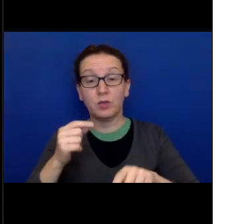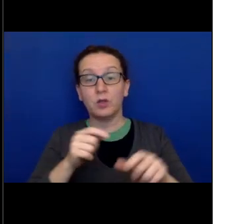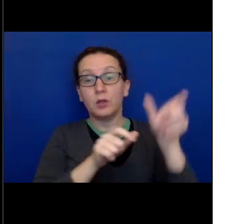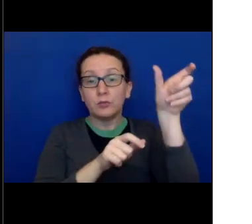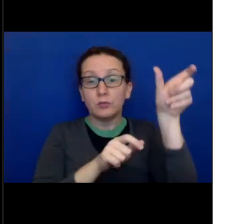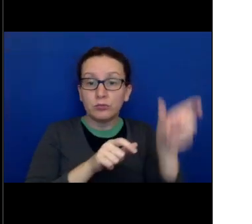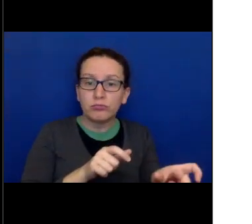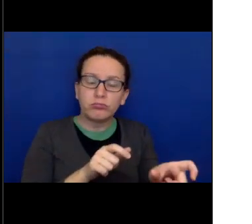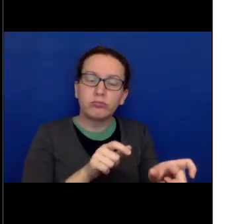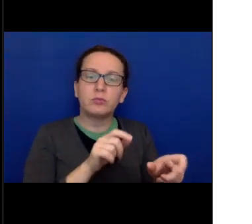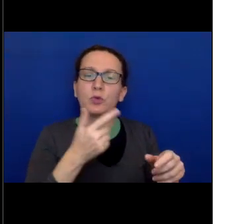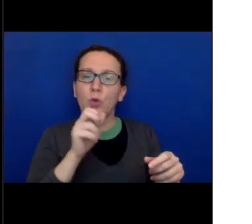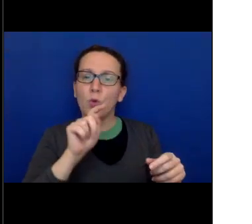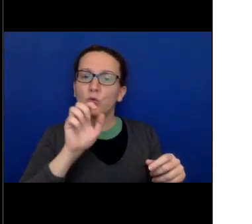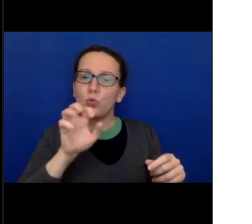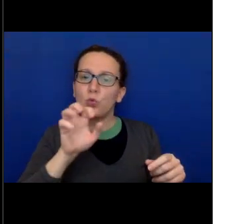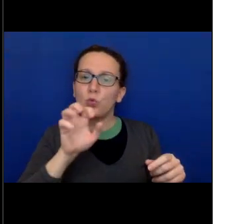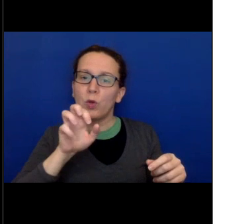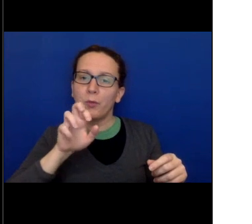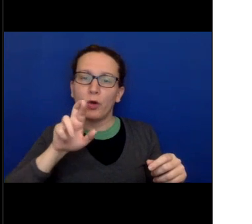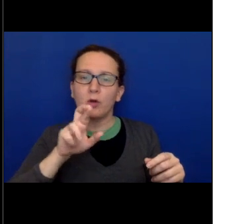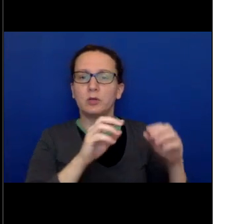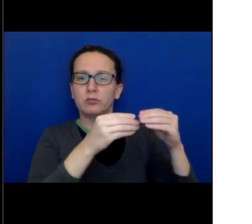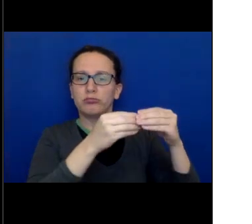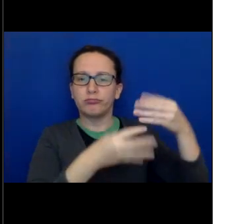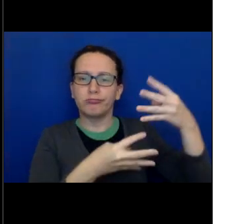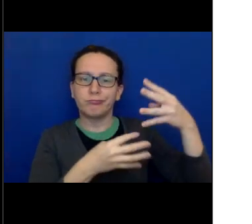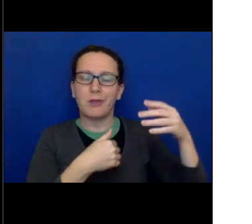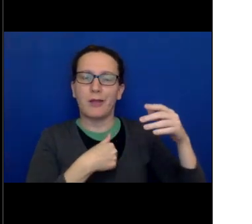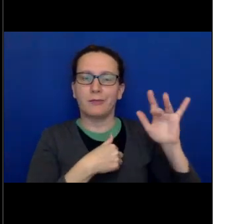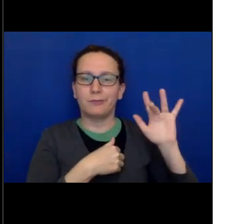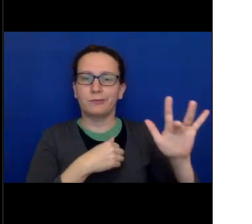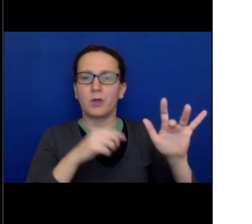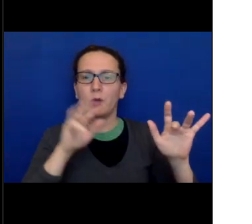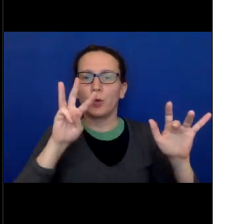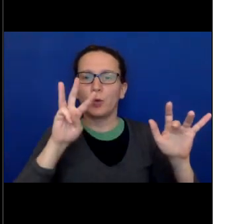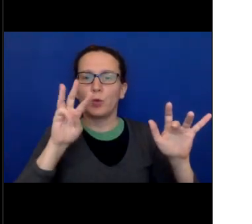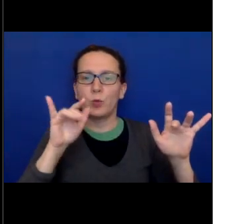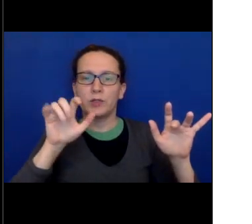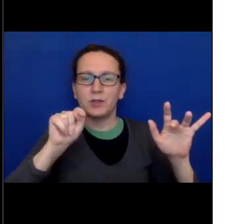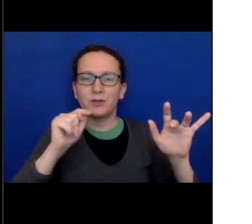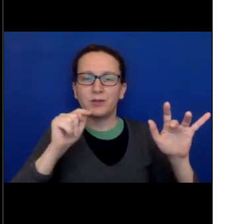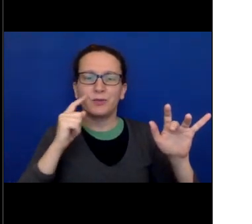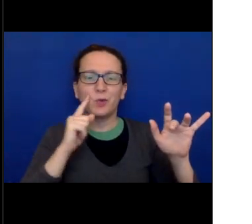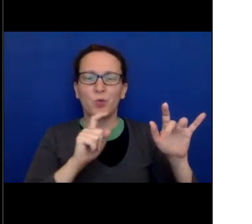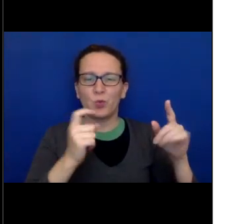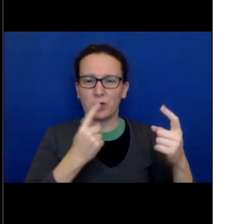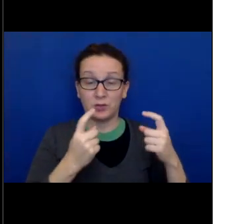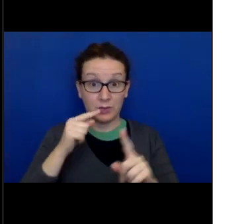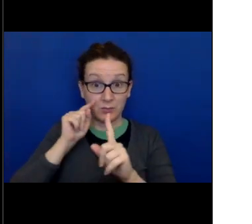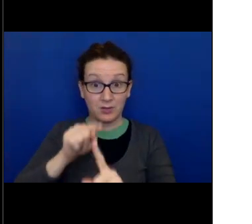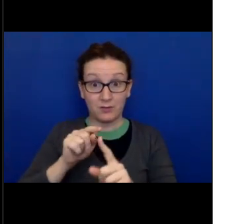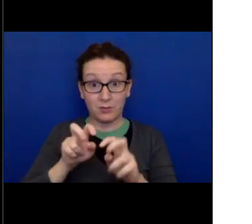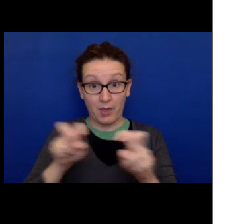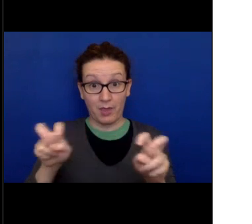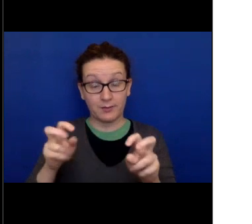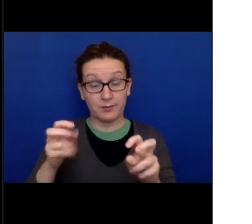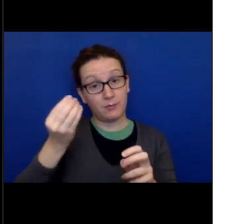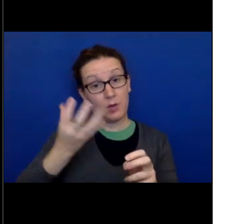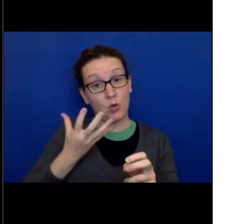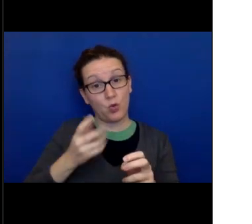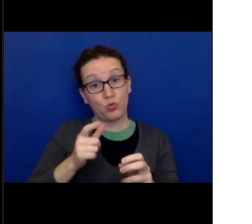your GoToWebinar dashboard to ask your questions. And if your question is for a specific panelist, please let me know which one.